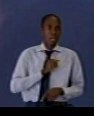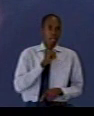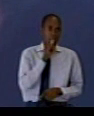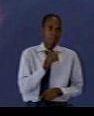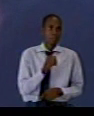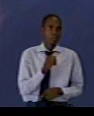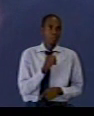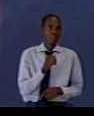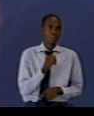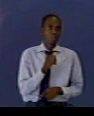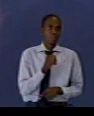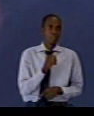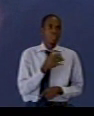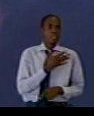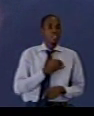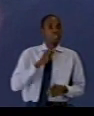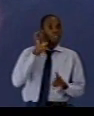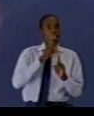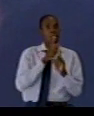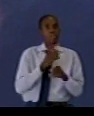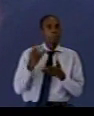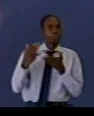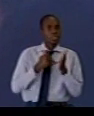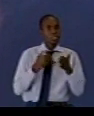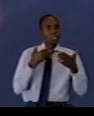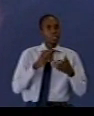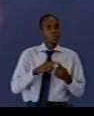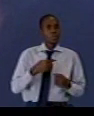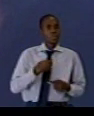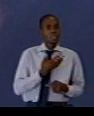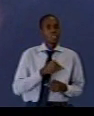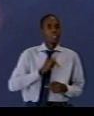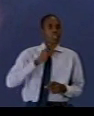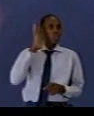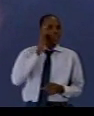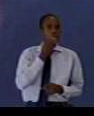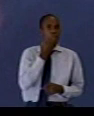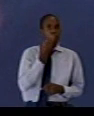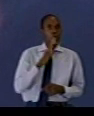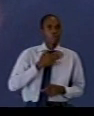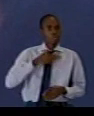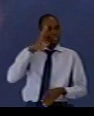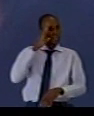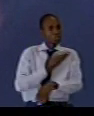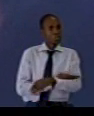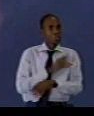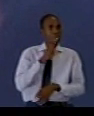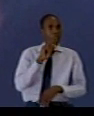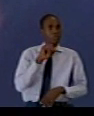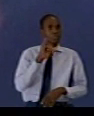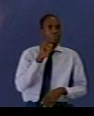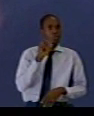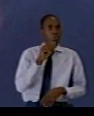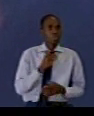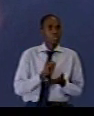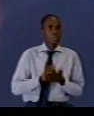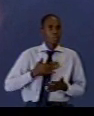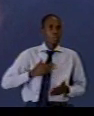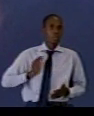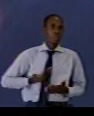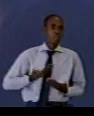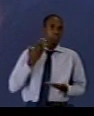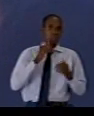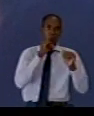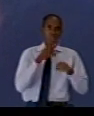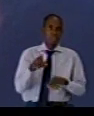am. And he said, Bring it near to me, and I will eat of my son's venison, that my soul may